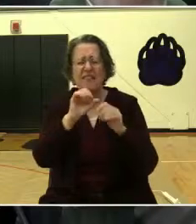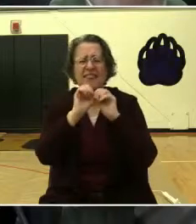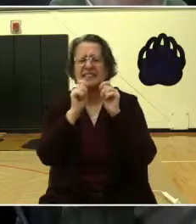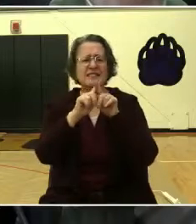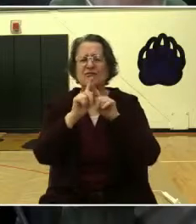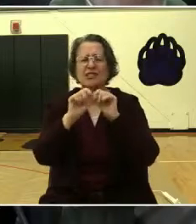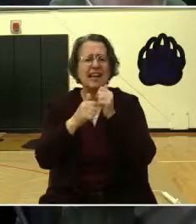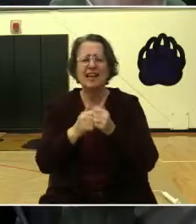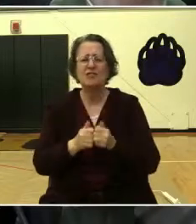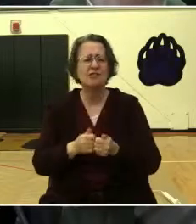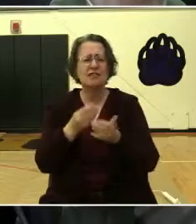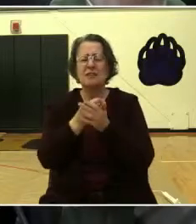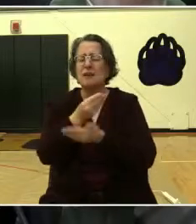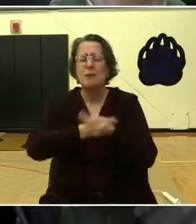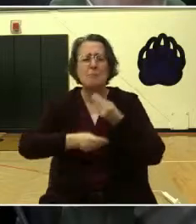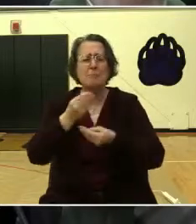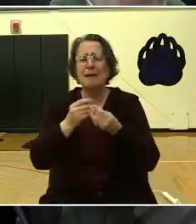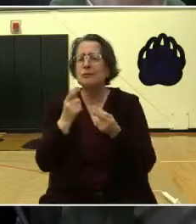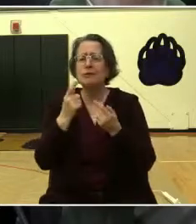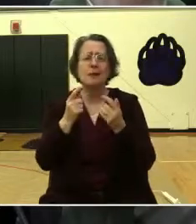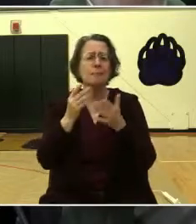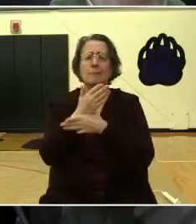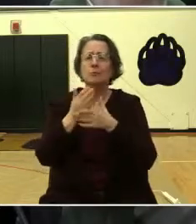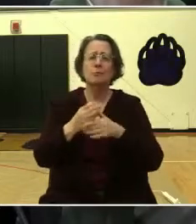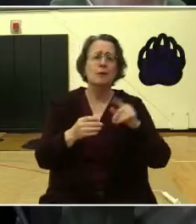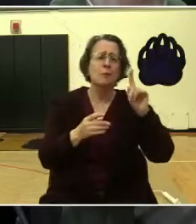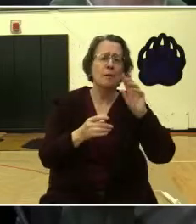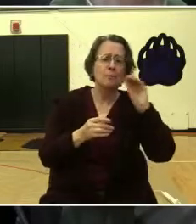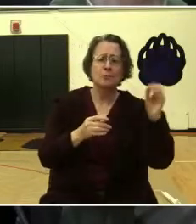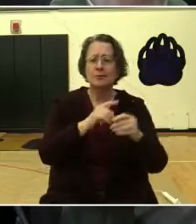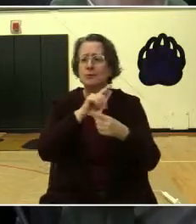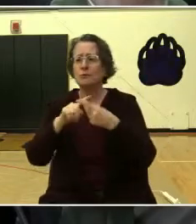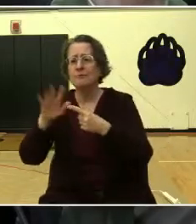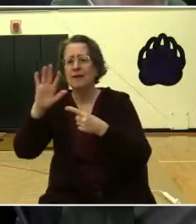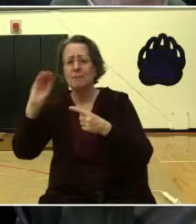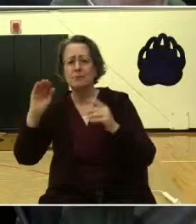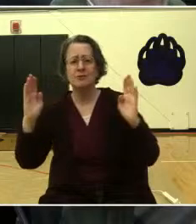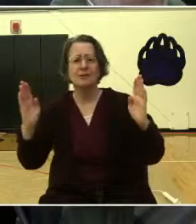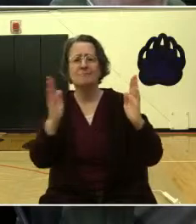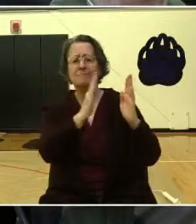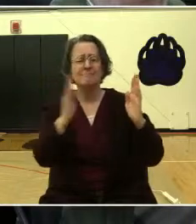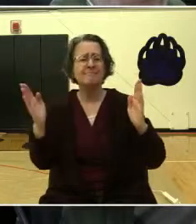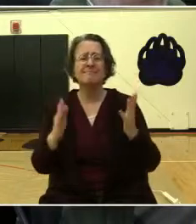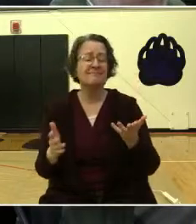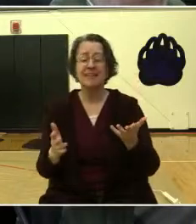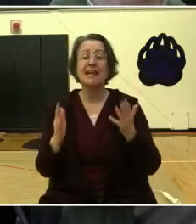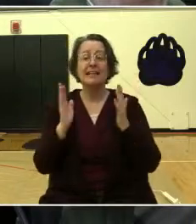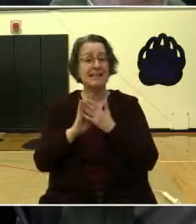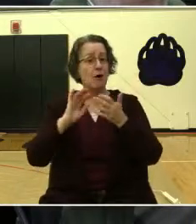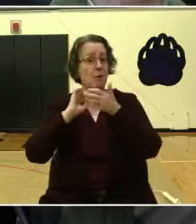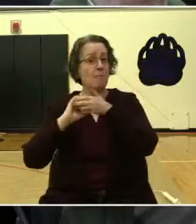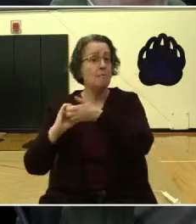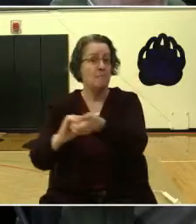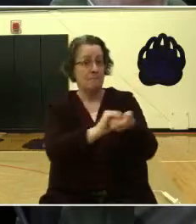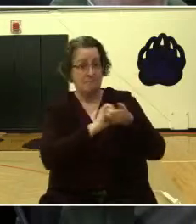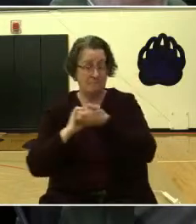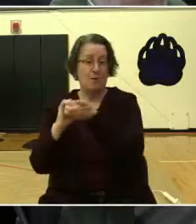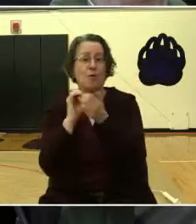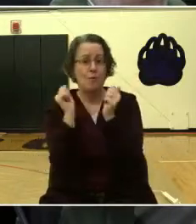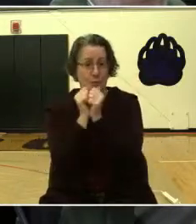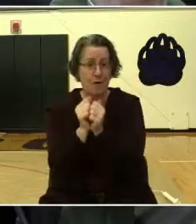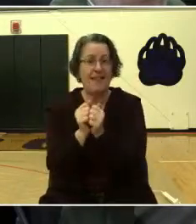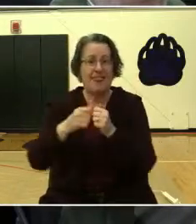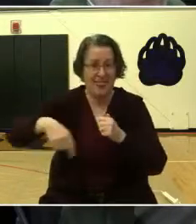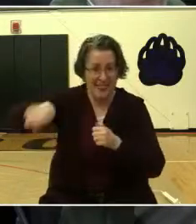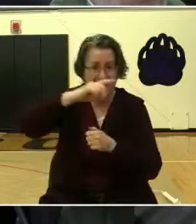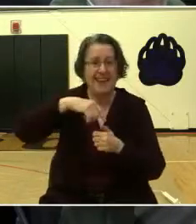a partner in supporting and encouraging the many Human Service organizations in our town but the town